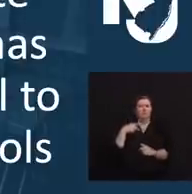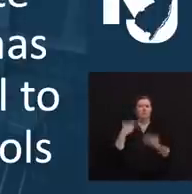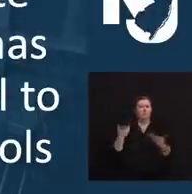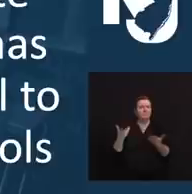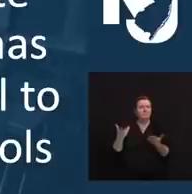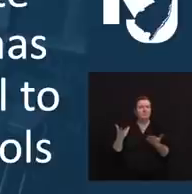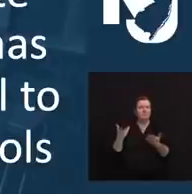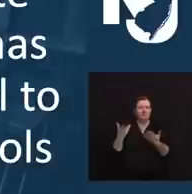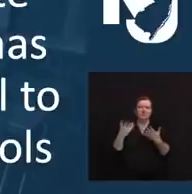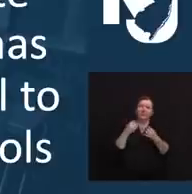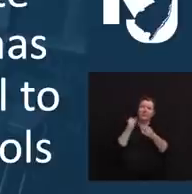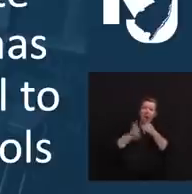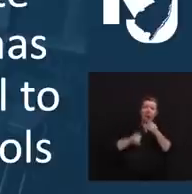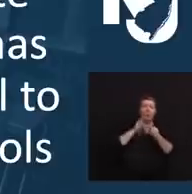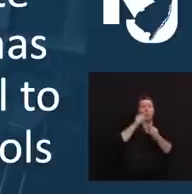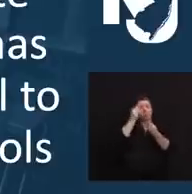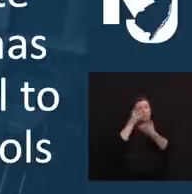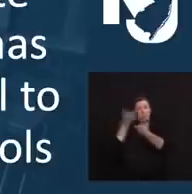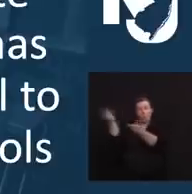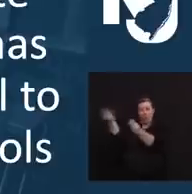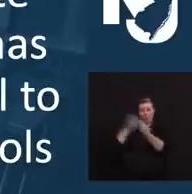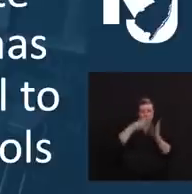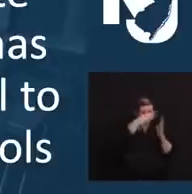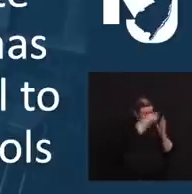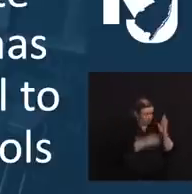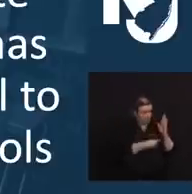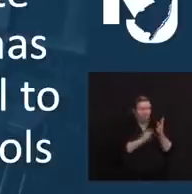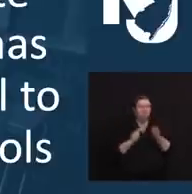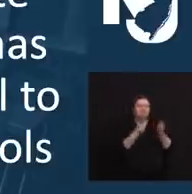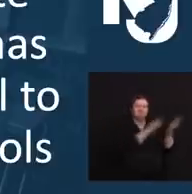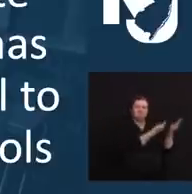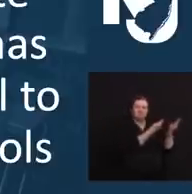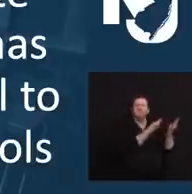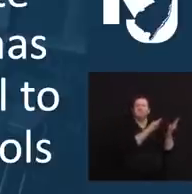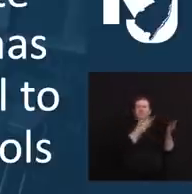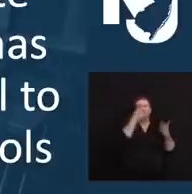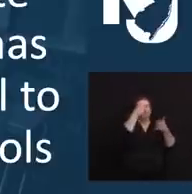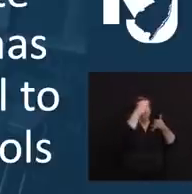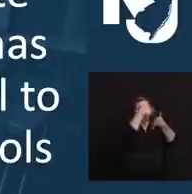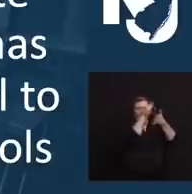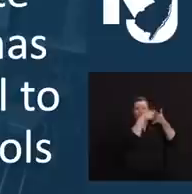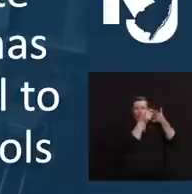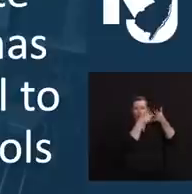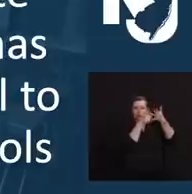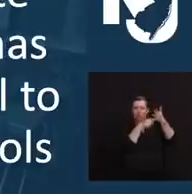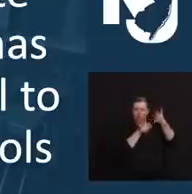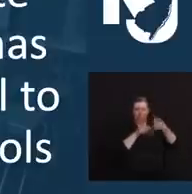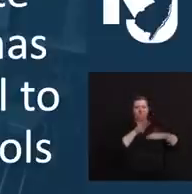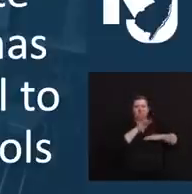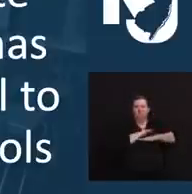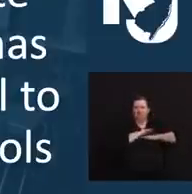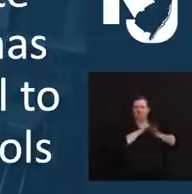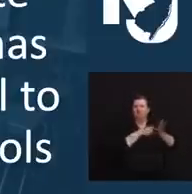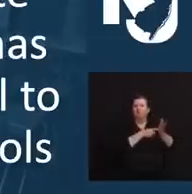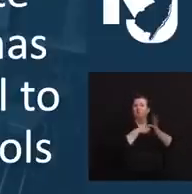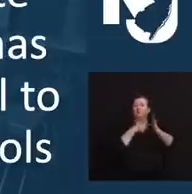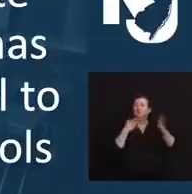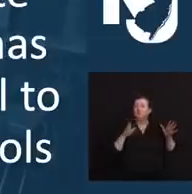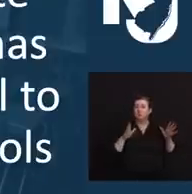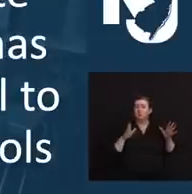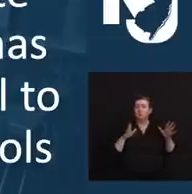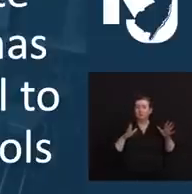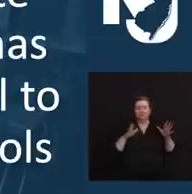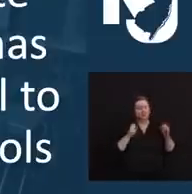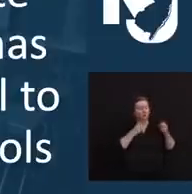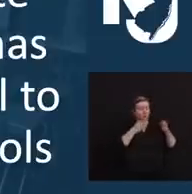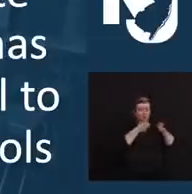the State Board, which detailed that Paterson has met all the requirements necessary for its transition back to local